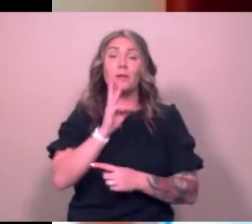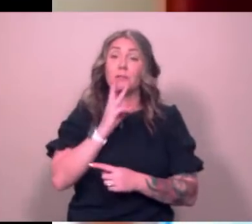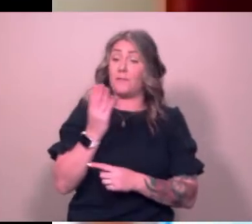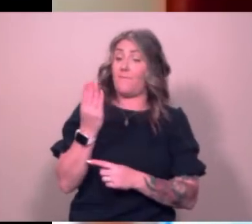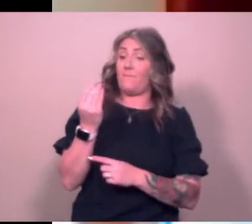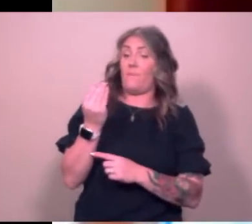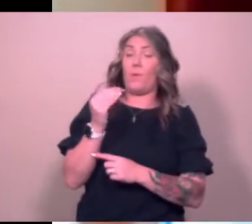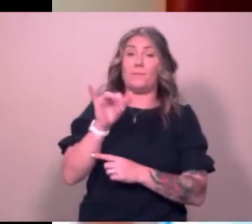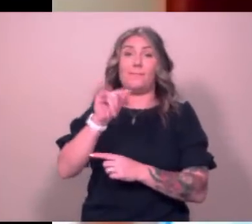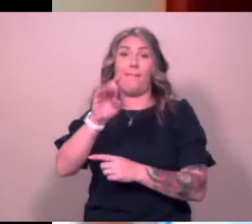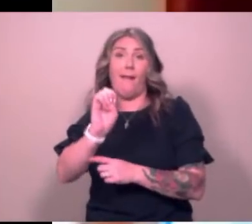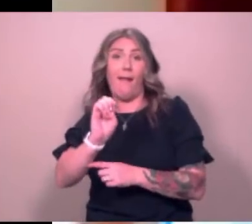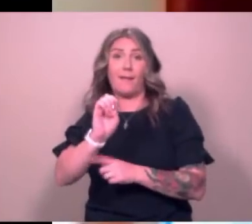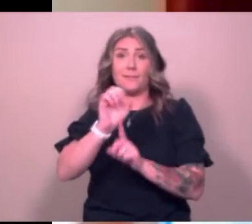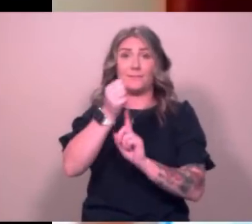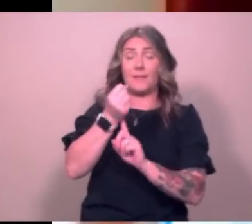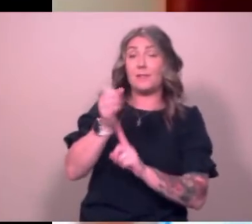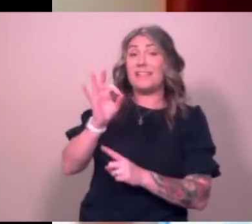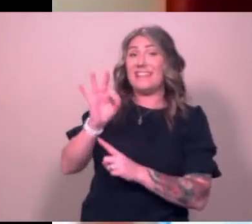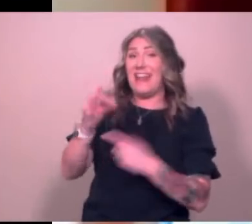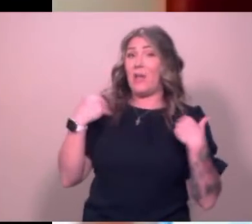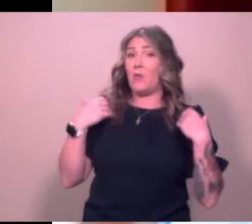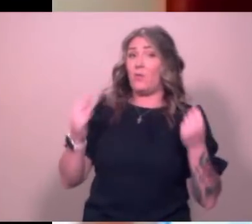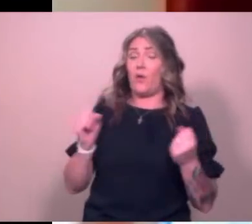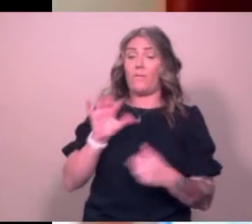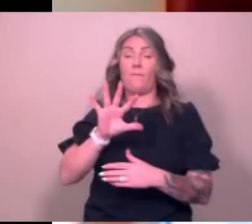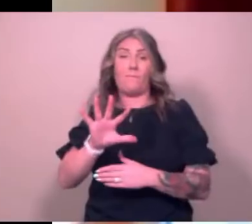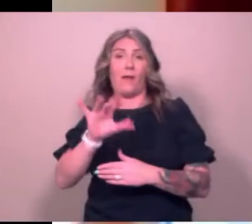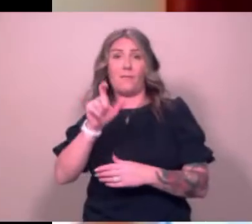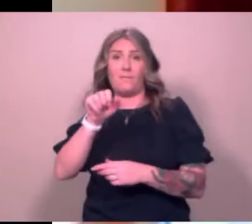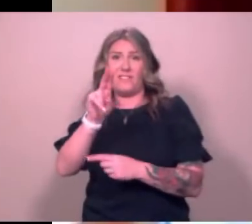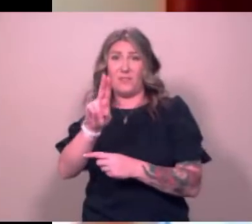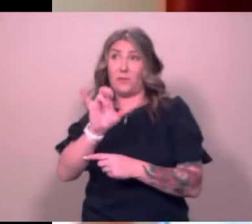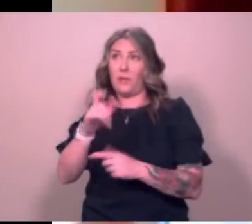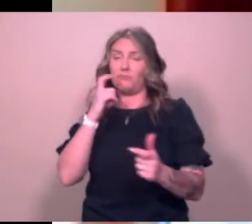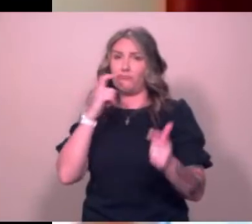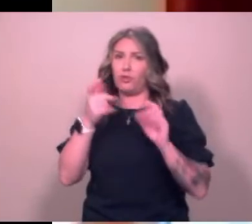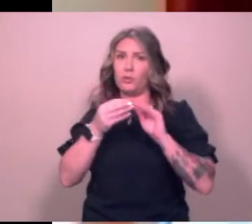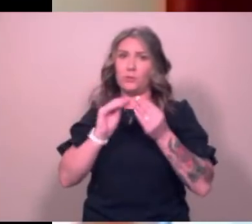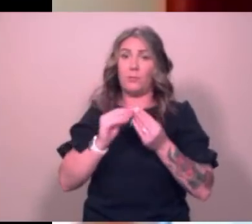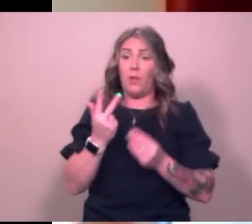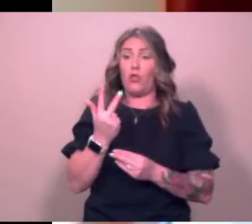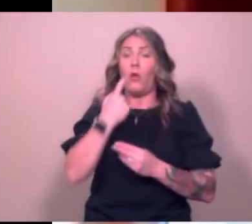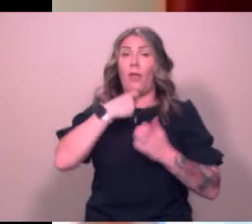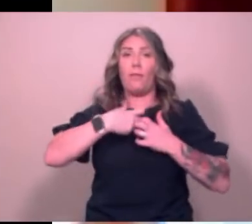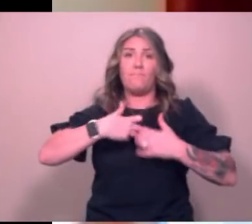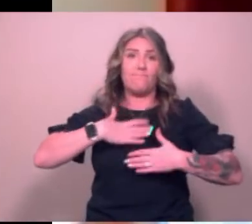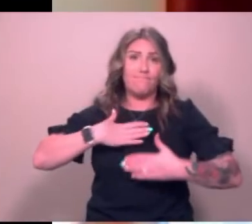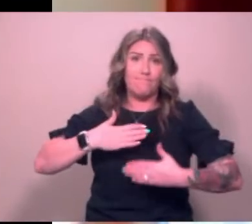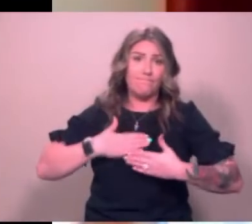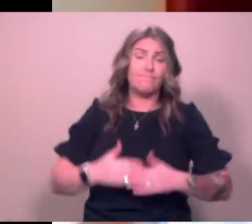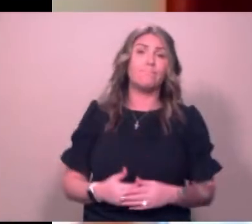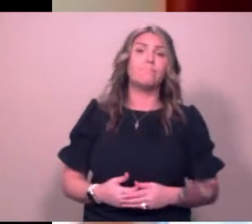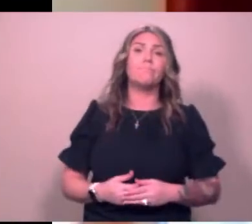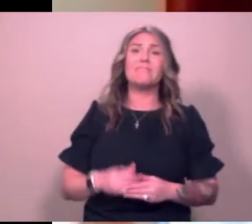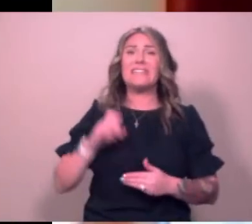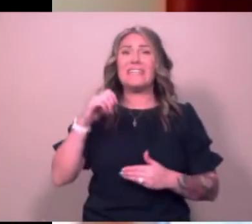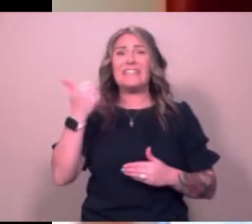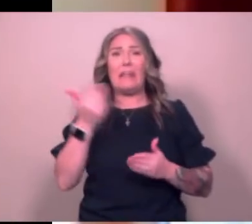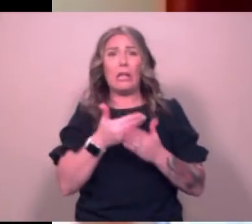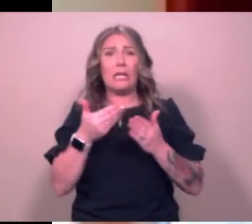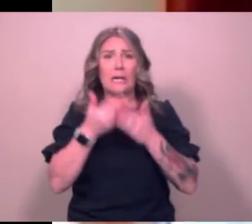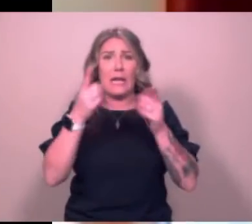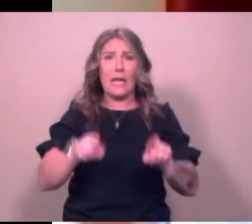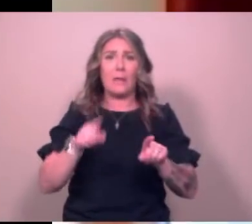active cases, 9 recovering. We have 5 in the ICU, which is a pretty big number for us. 3 of those are ventilated. Another combination that happened to